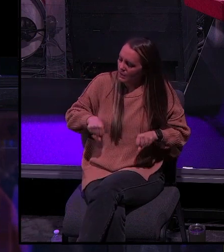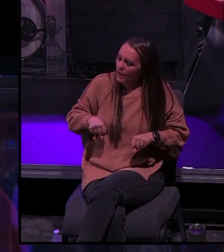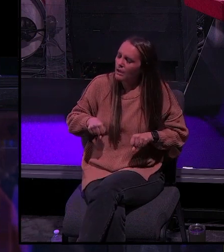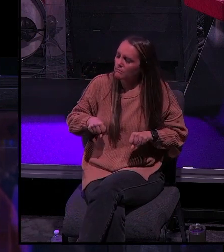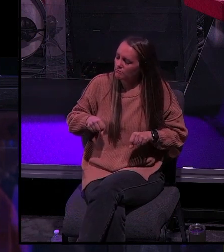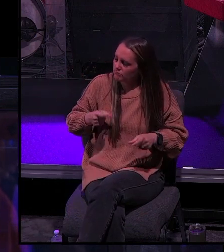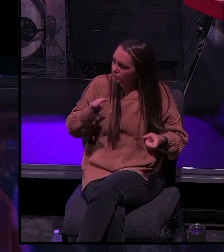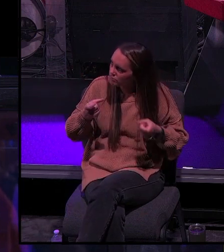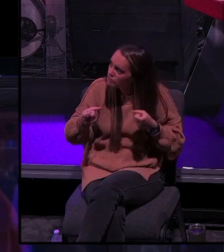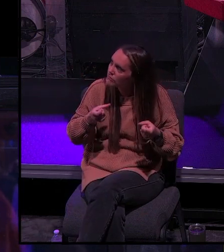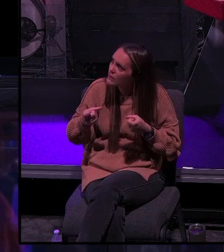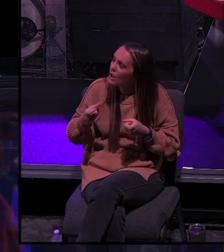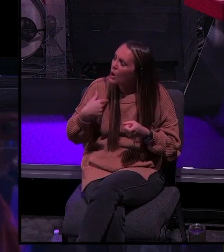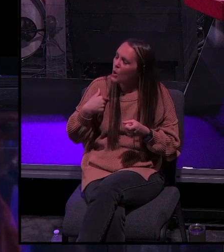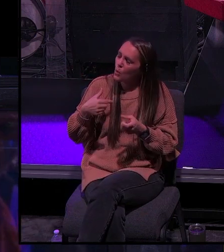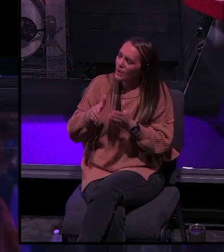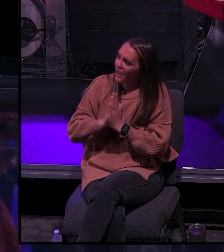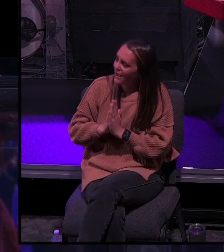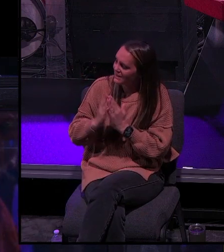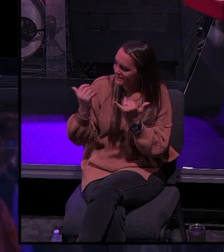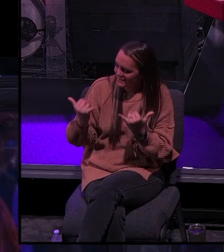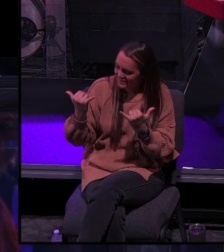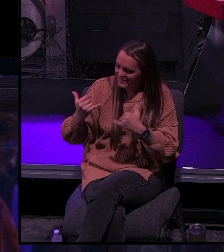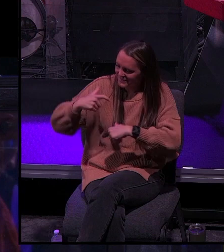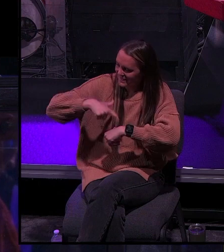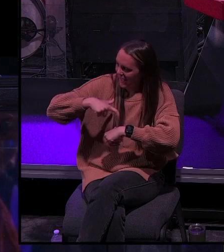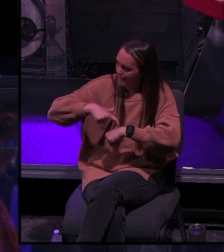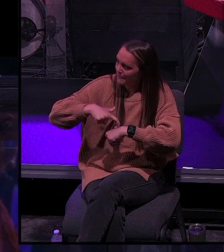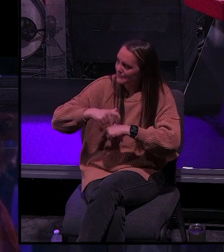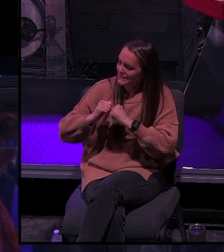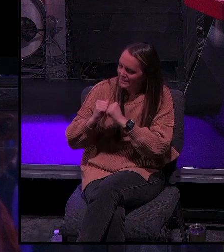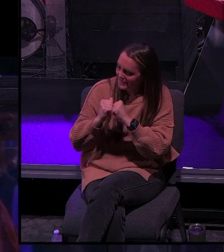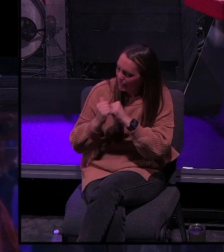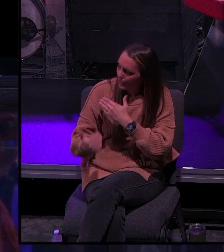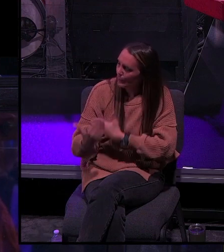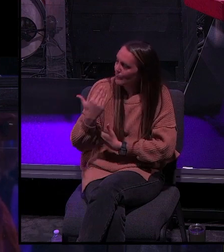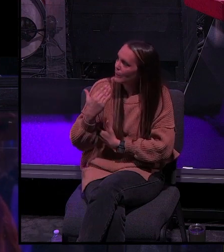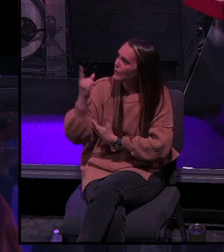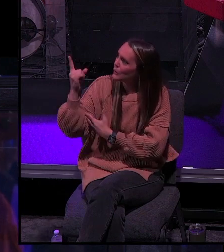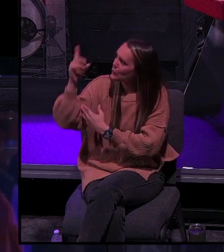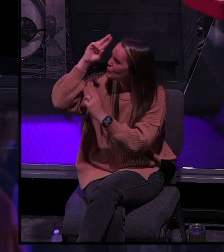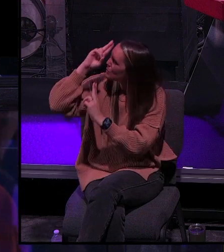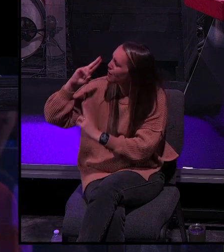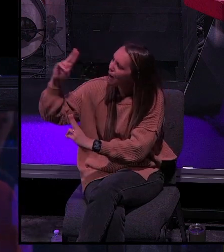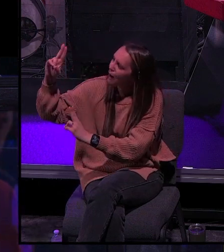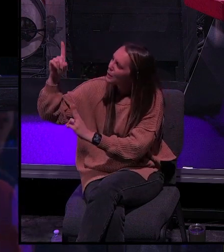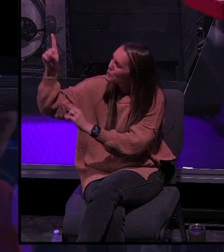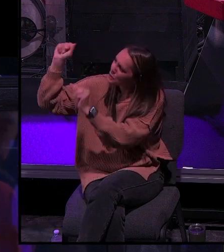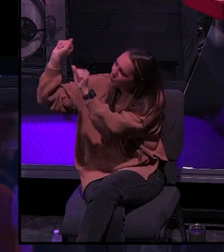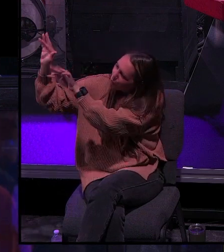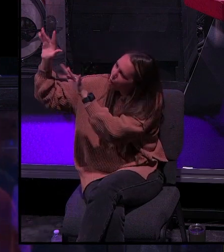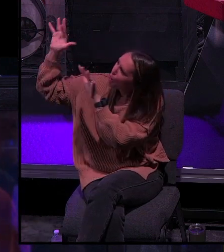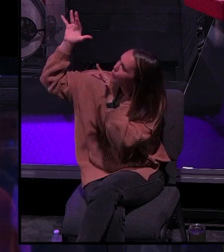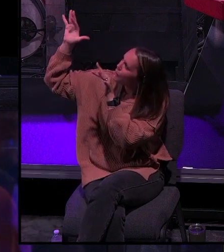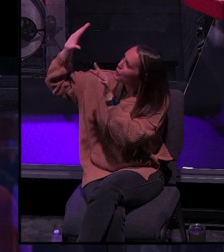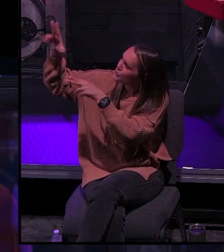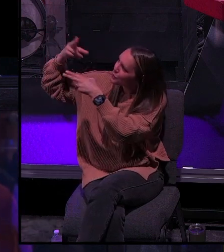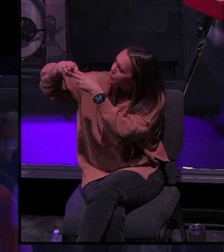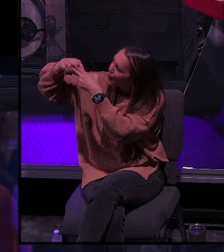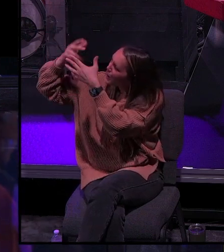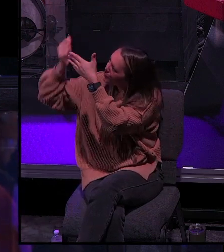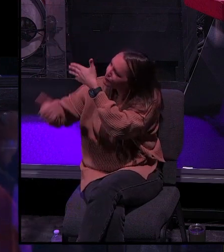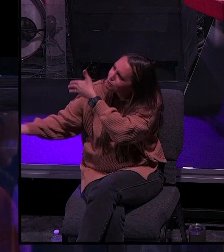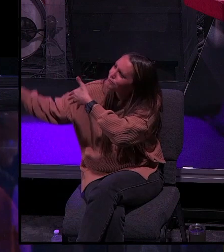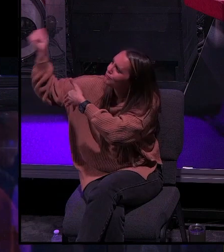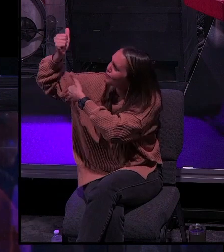this time together this morning, that you would be honored, that you would be glorified, that your name would be lifted high, and that our praises